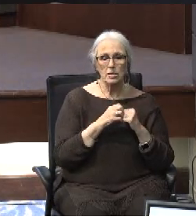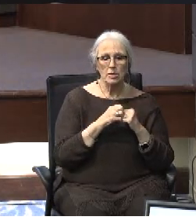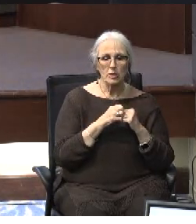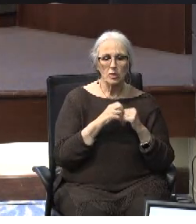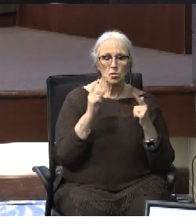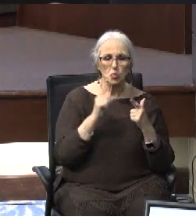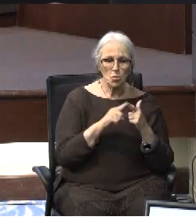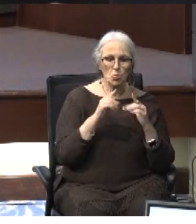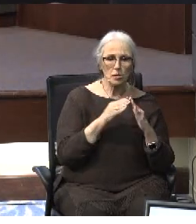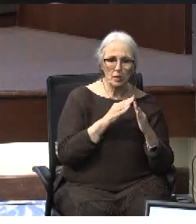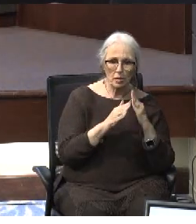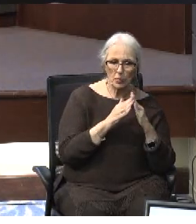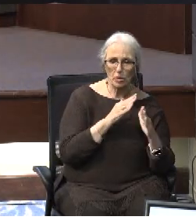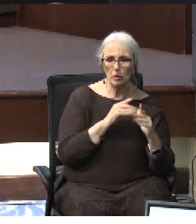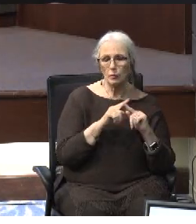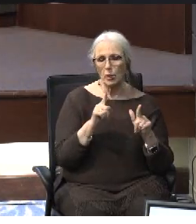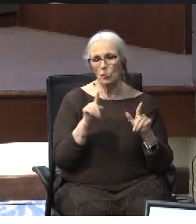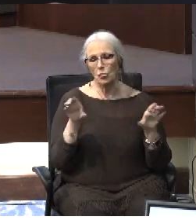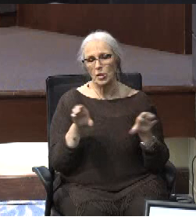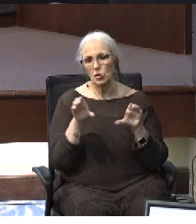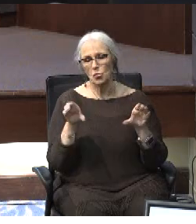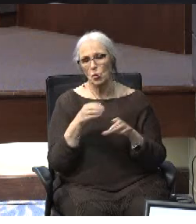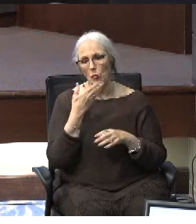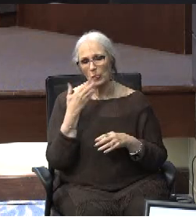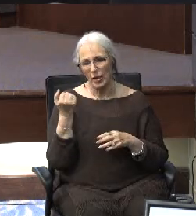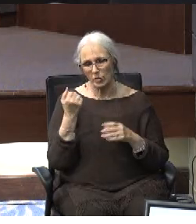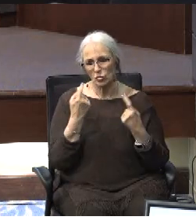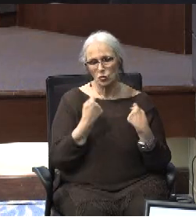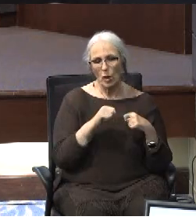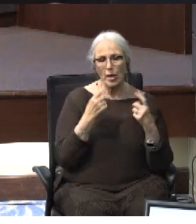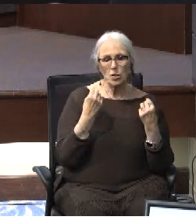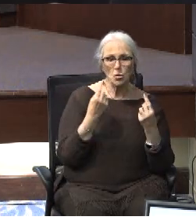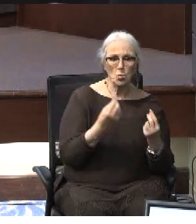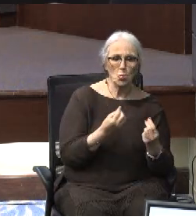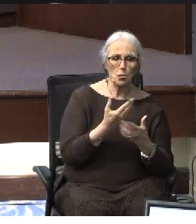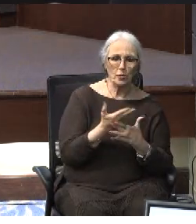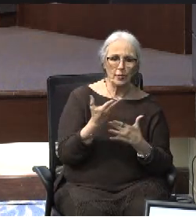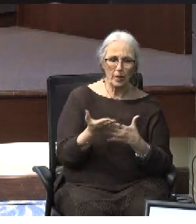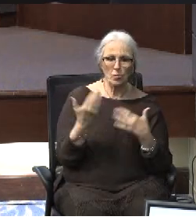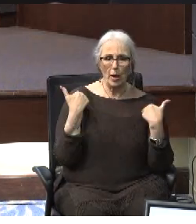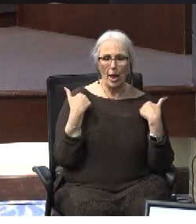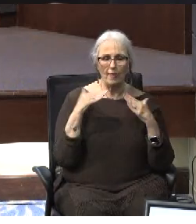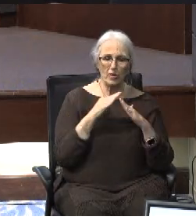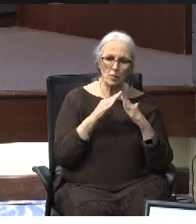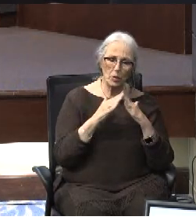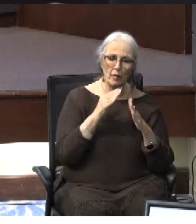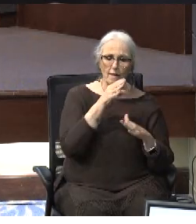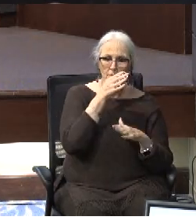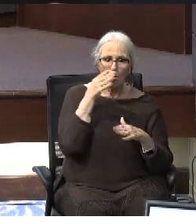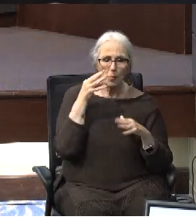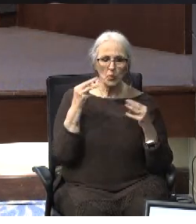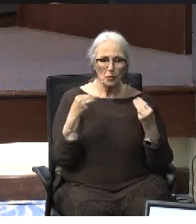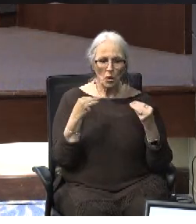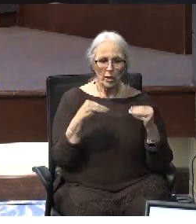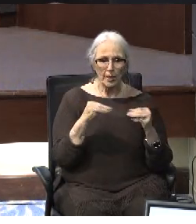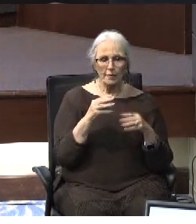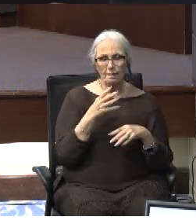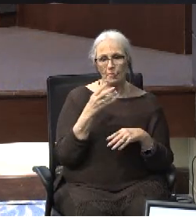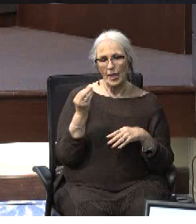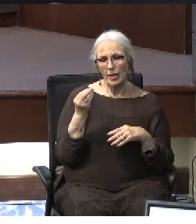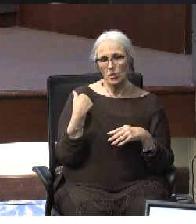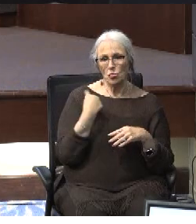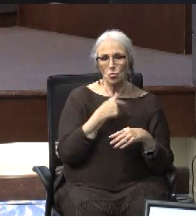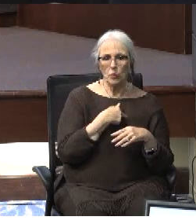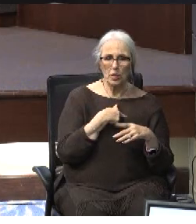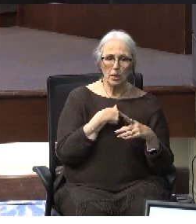the community. But we do our best trying to do things. We have a community booth at the farmers market that we